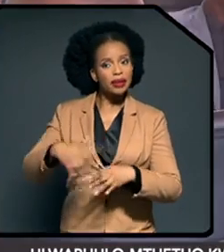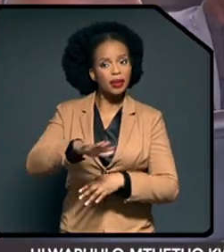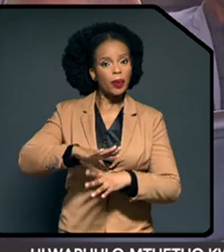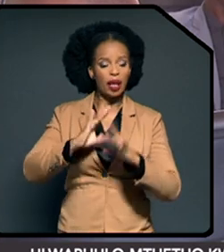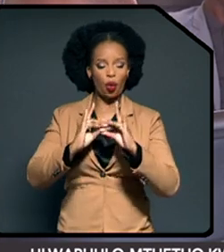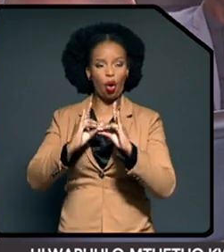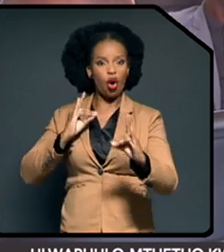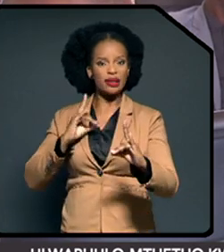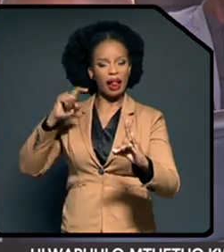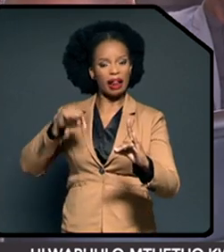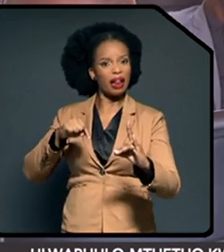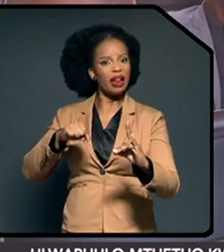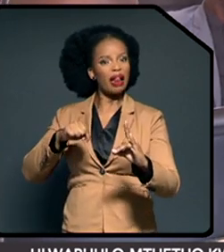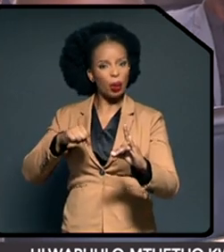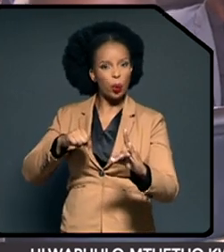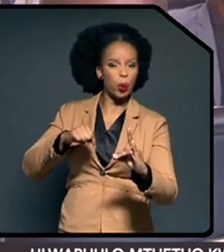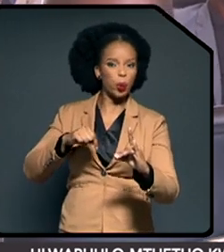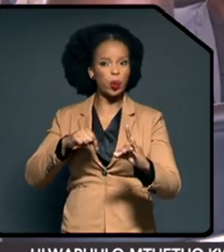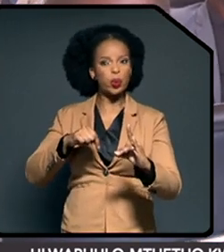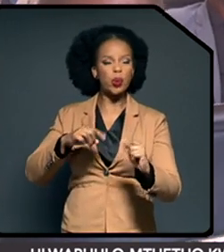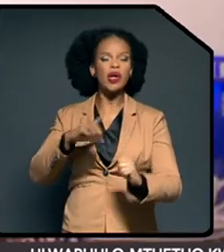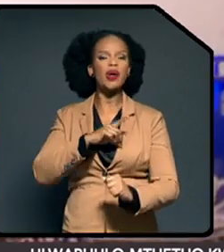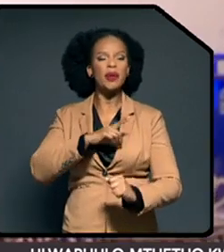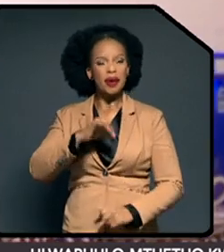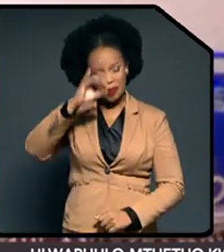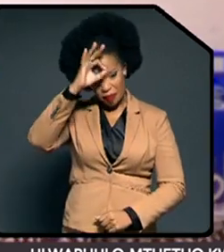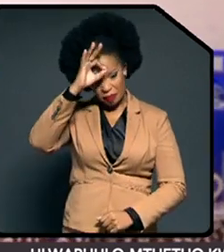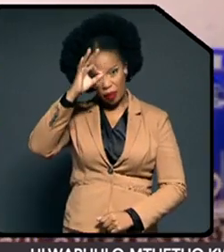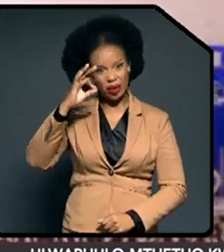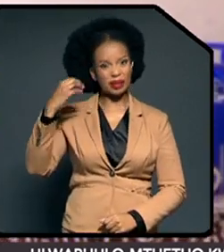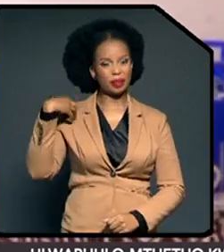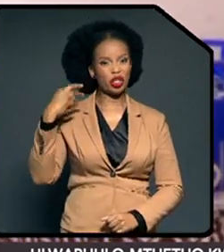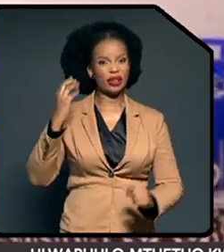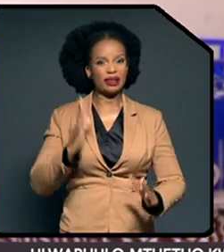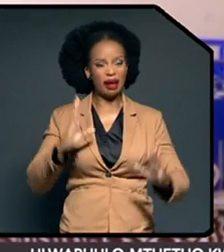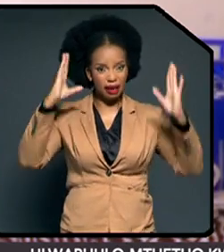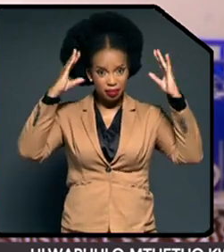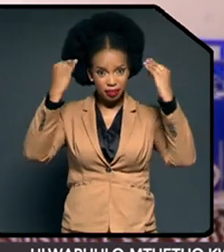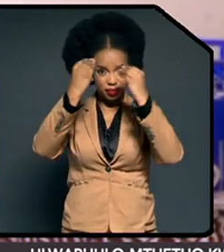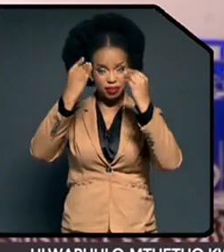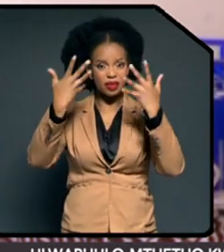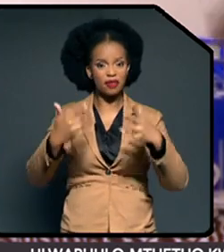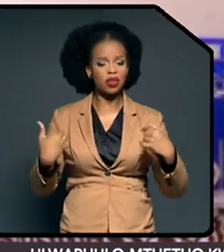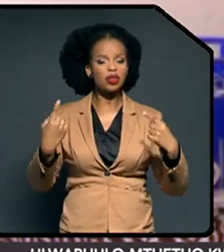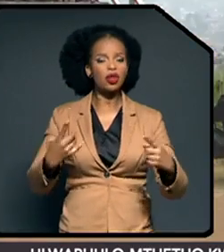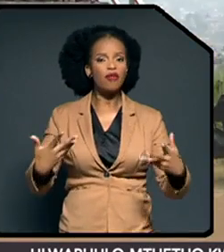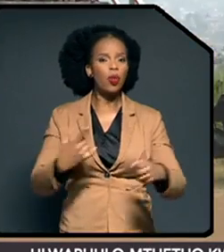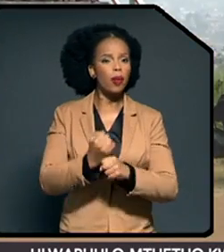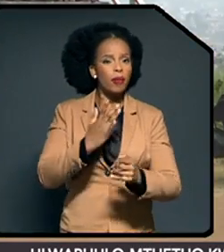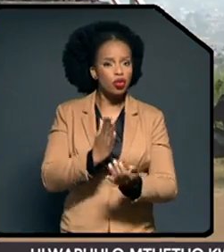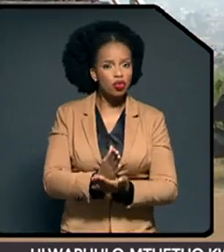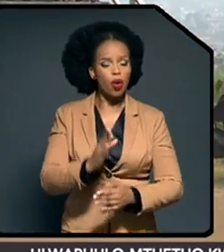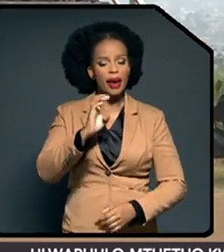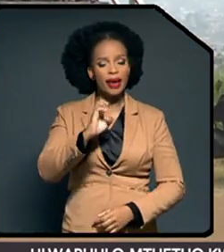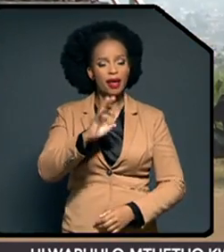yakwaMashu. Umphathiswa wamapolisa umnumzana Bhekicele ubeye kuqinisekisa ukulungela ugwayimbo lwangomso lwe-EFF kweli